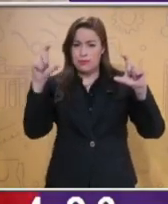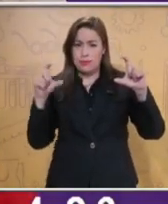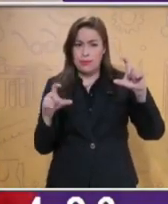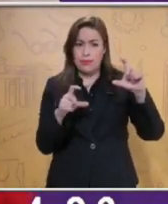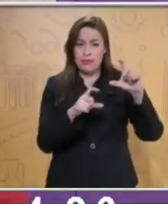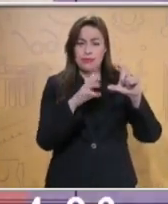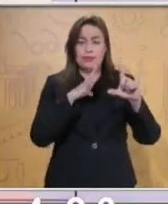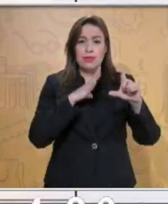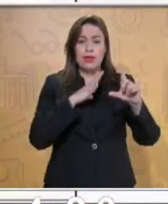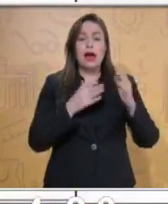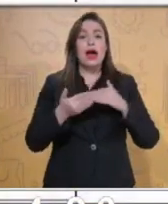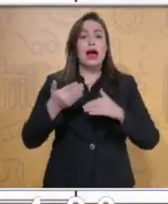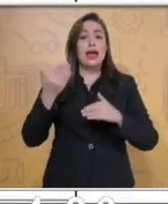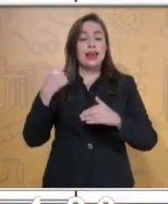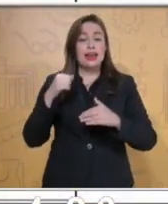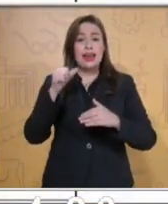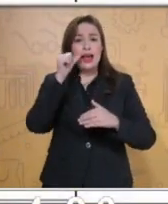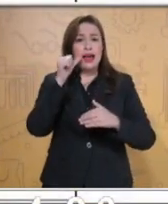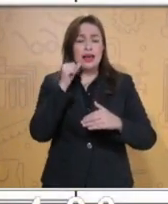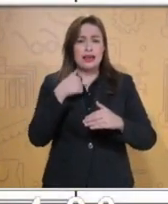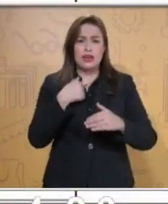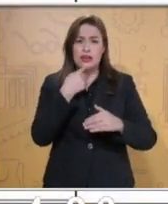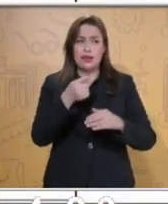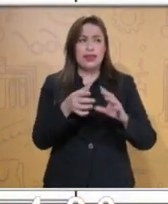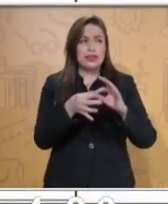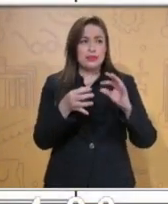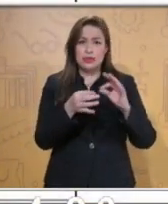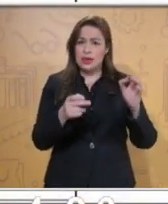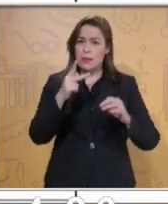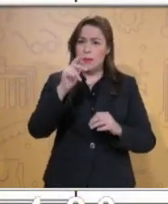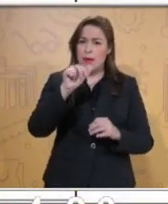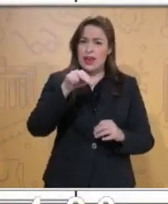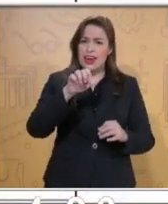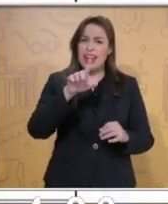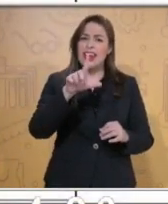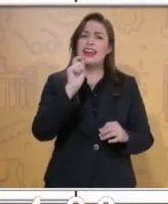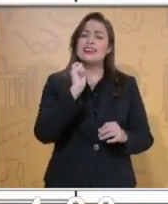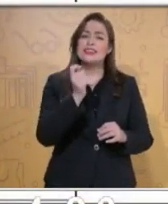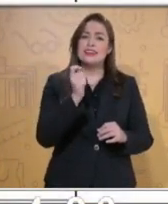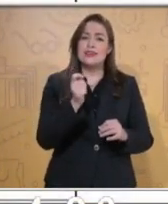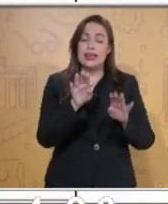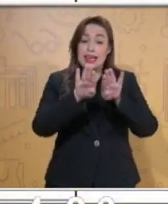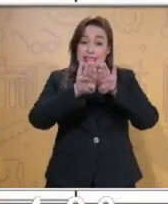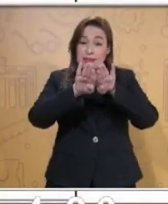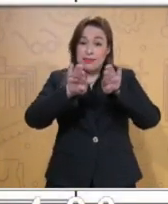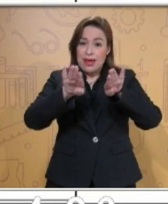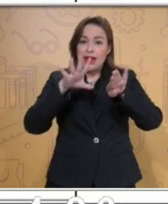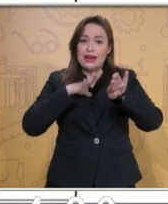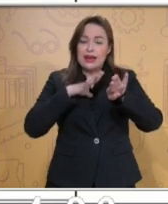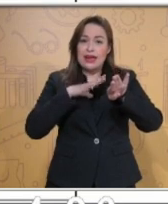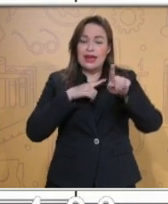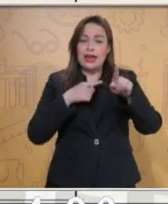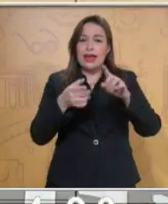told you in the last class, a panel or a frame is a space in which the story happens.